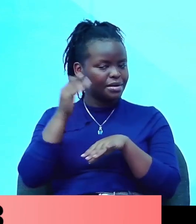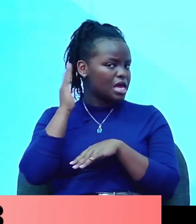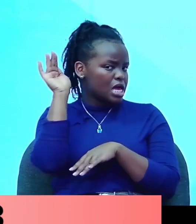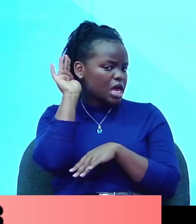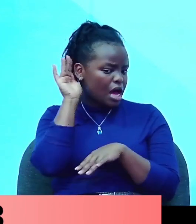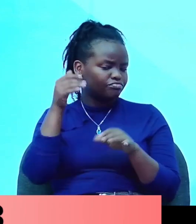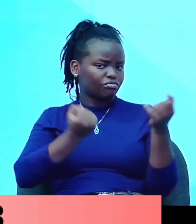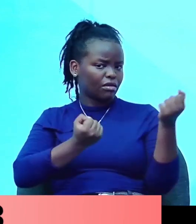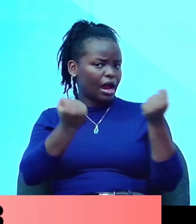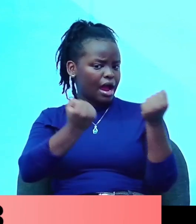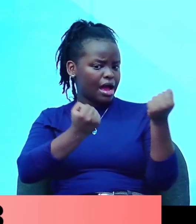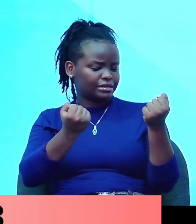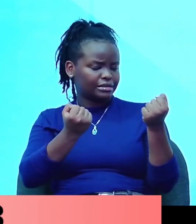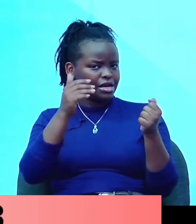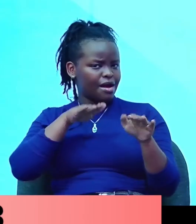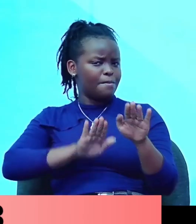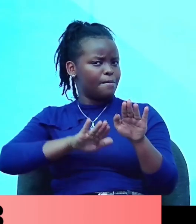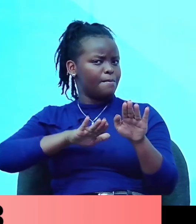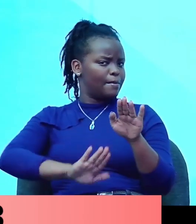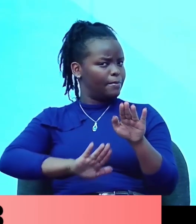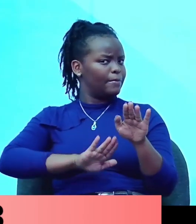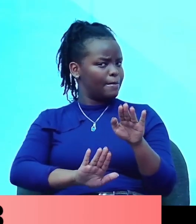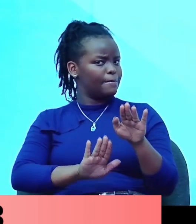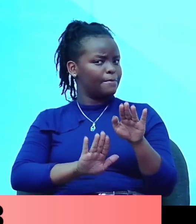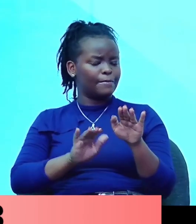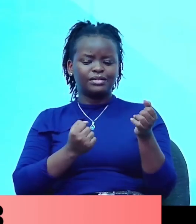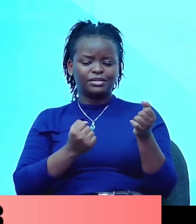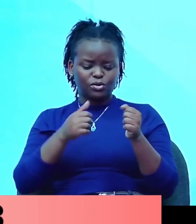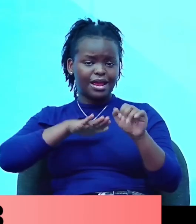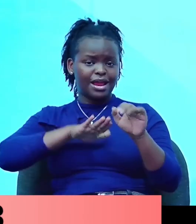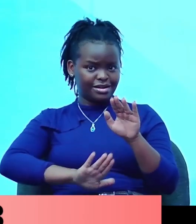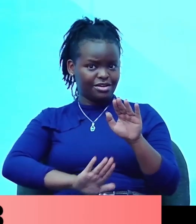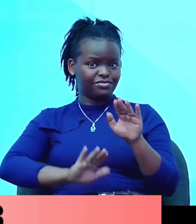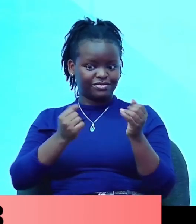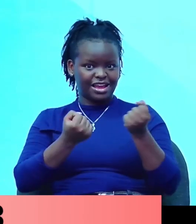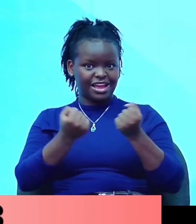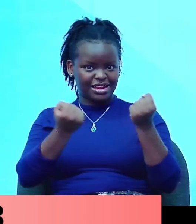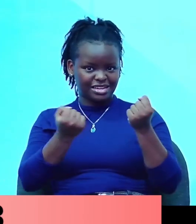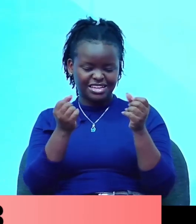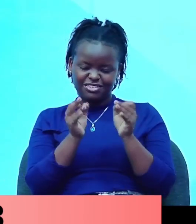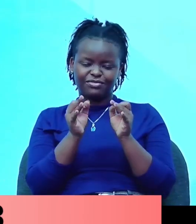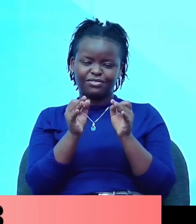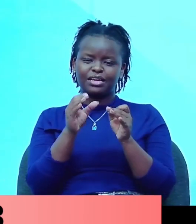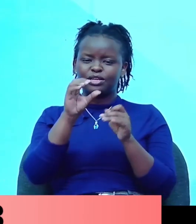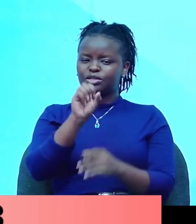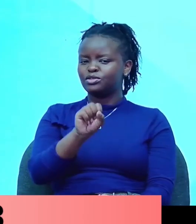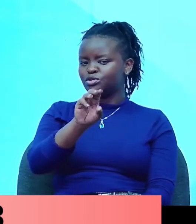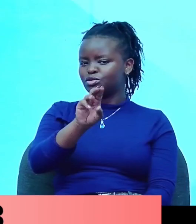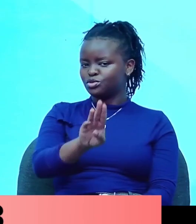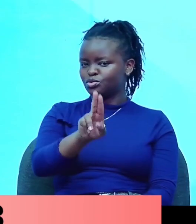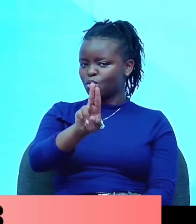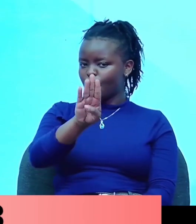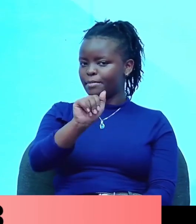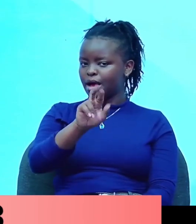watu wanarevvisha, si ndio? Kuna rev gari. Ukirev gari, even though it's the Subaru boys, the guys with supercars,